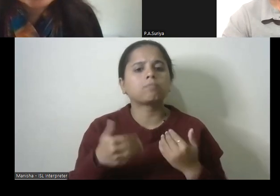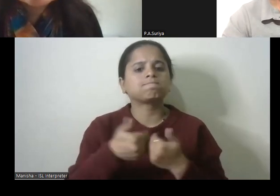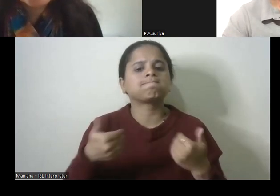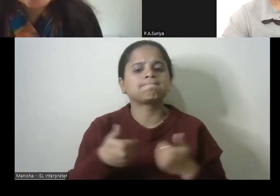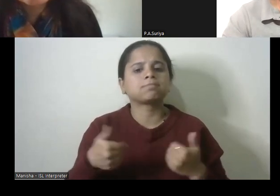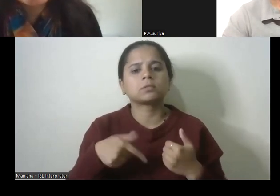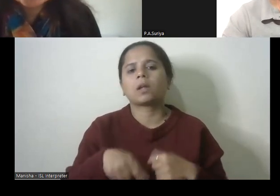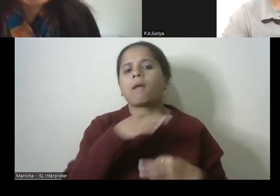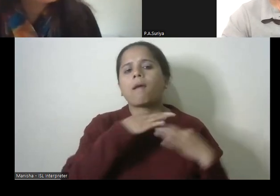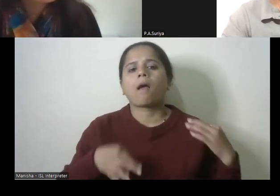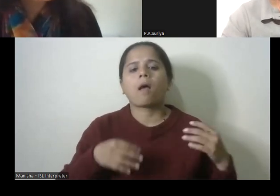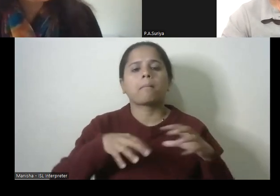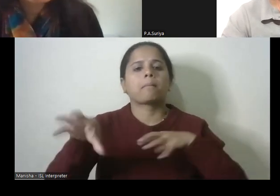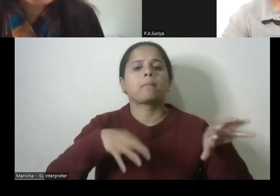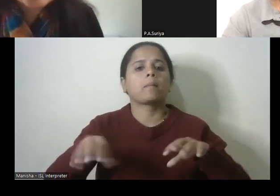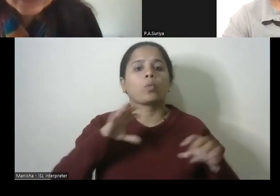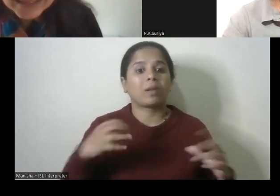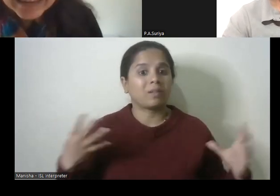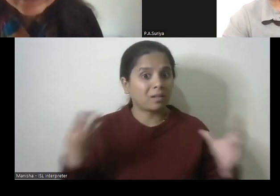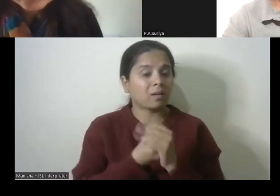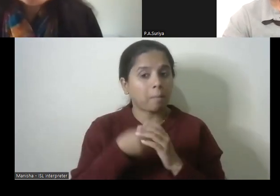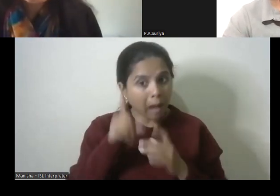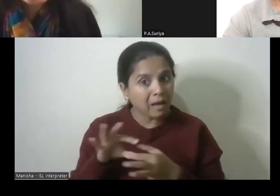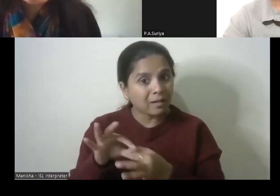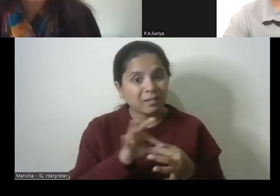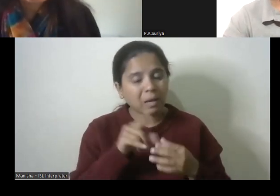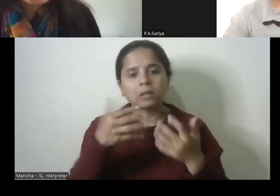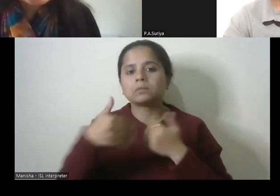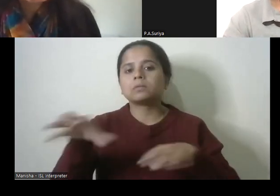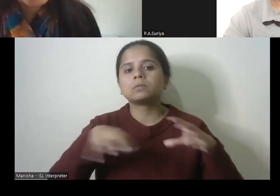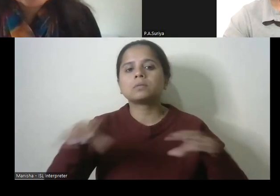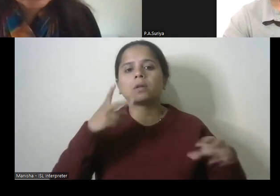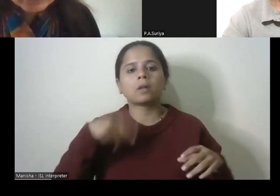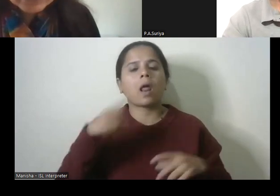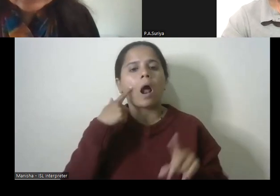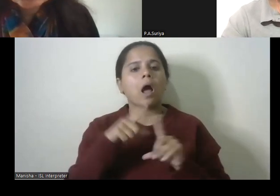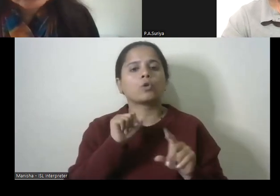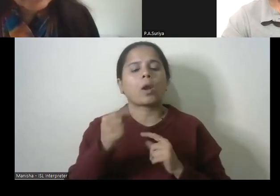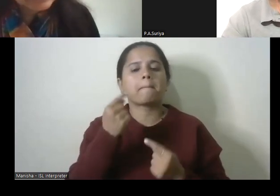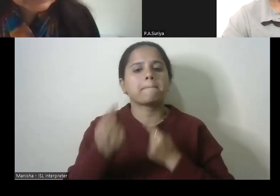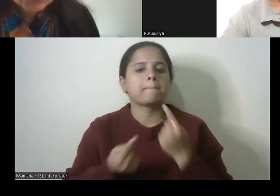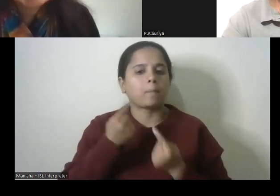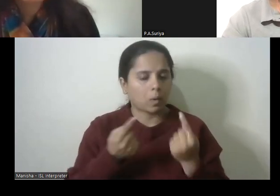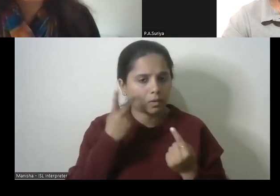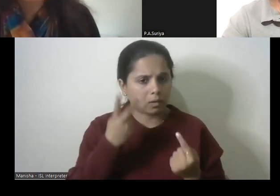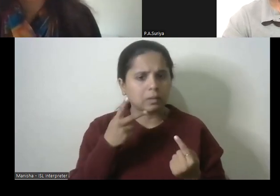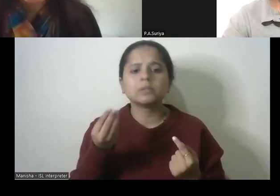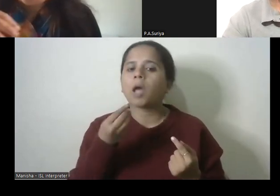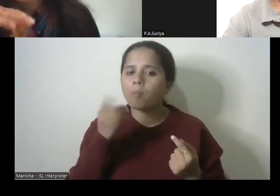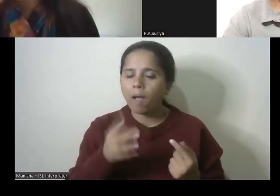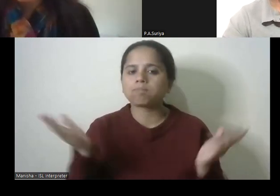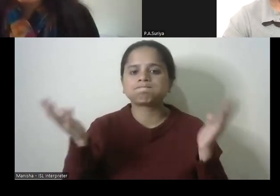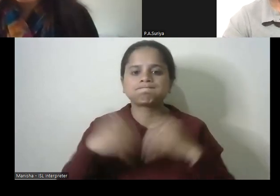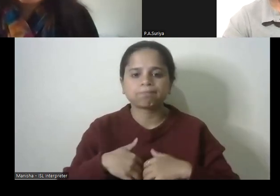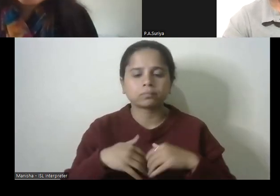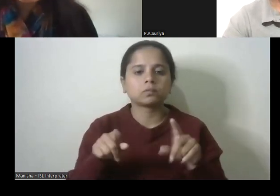amongst castes when there should be alliances being created. It results in a kind of identitarian politics, which is very destructive